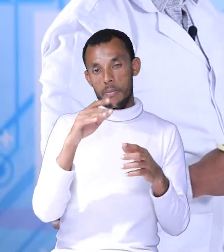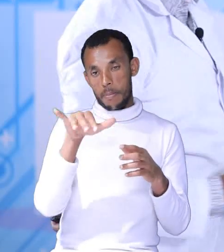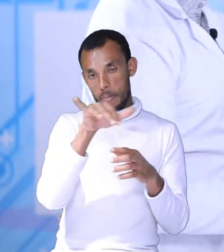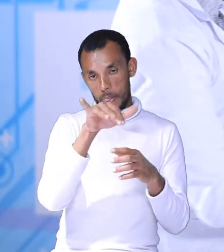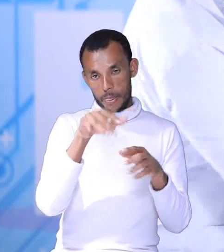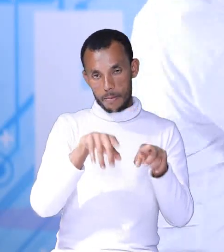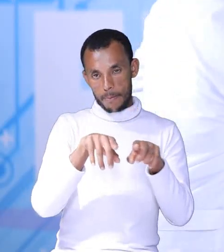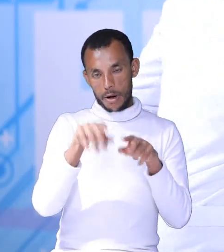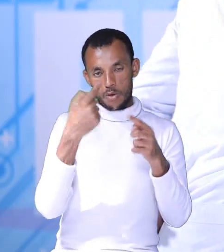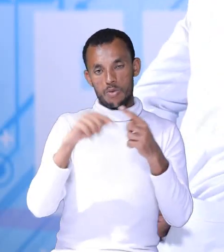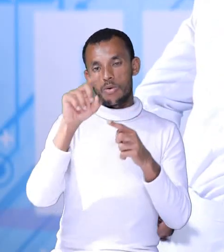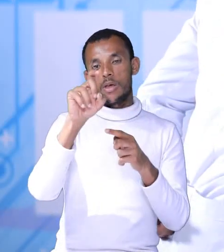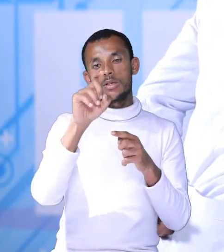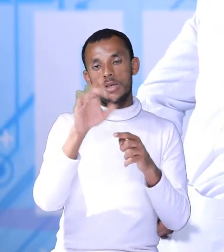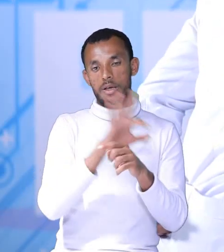x-axis.